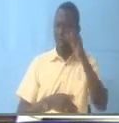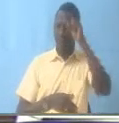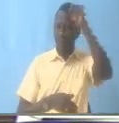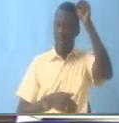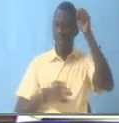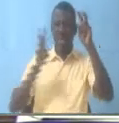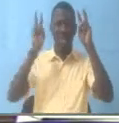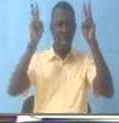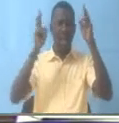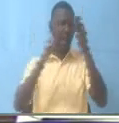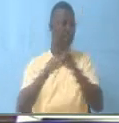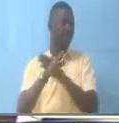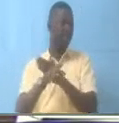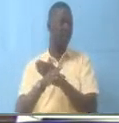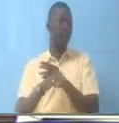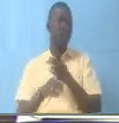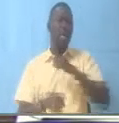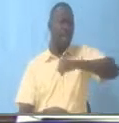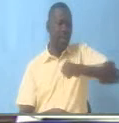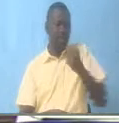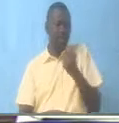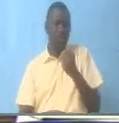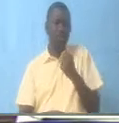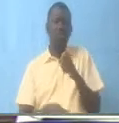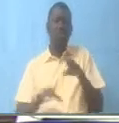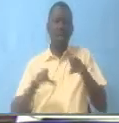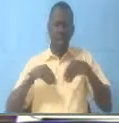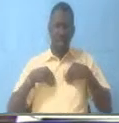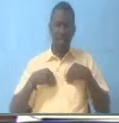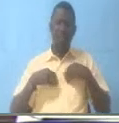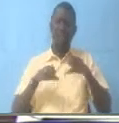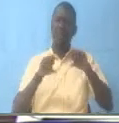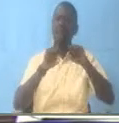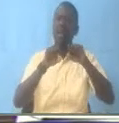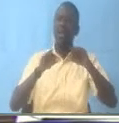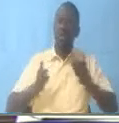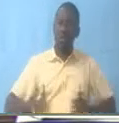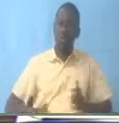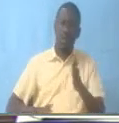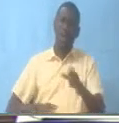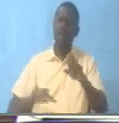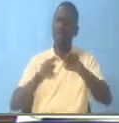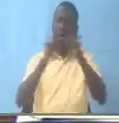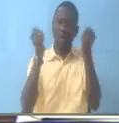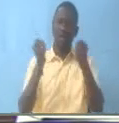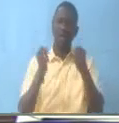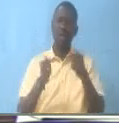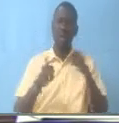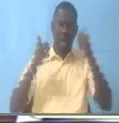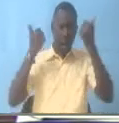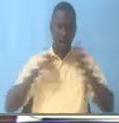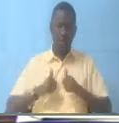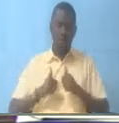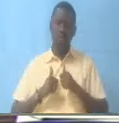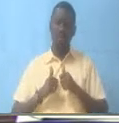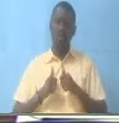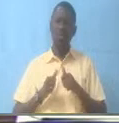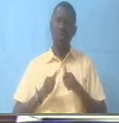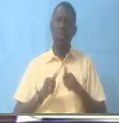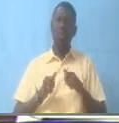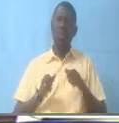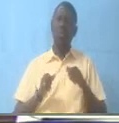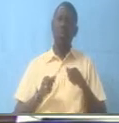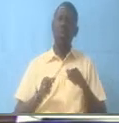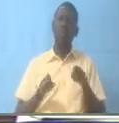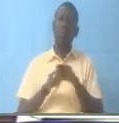bi, refusing to acknowledge the violation caused by armed forces on